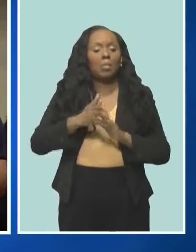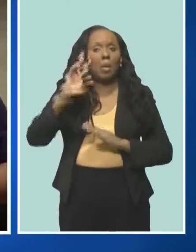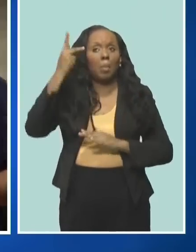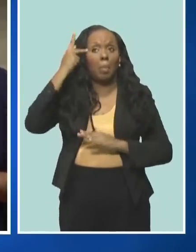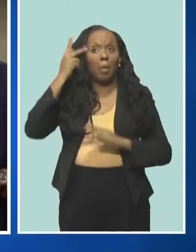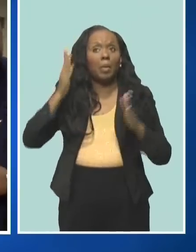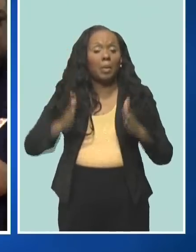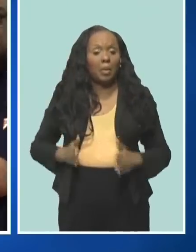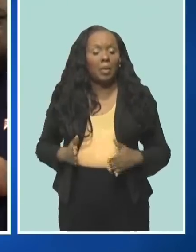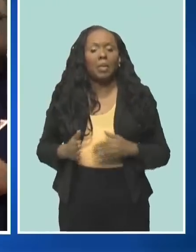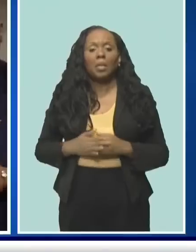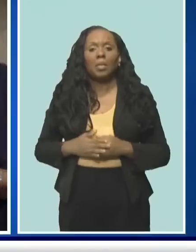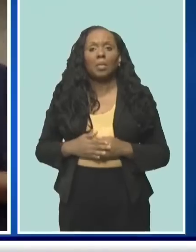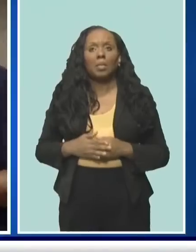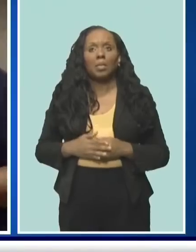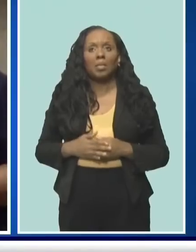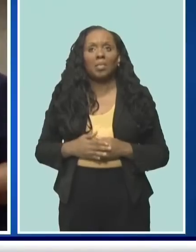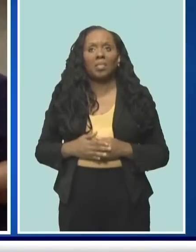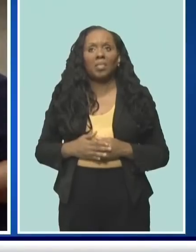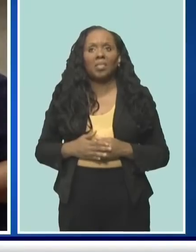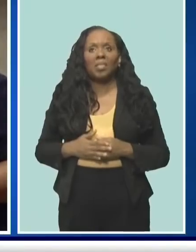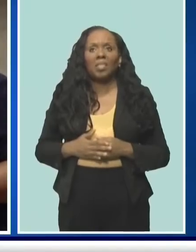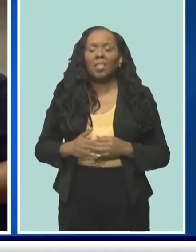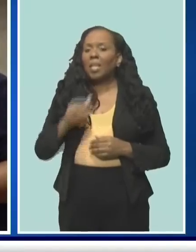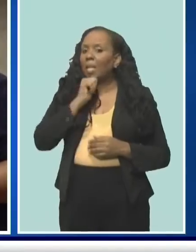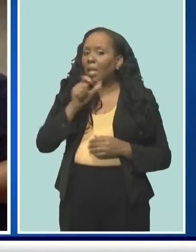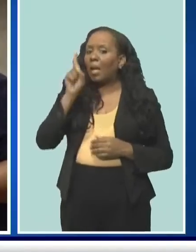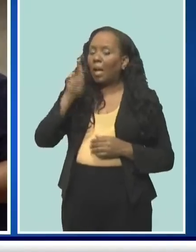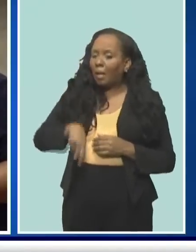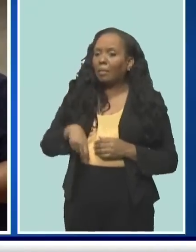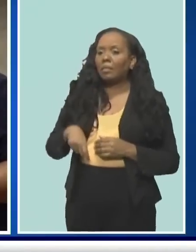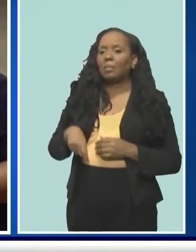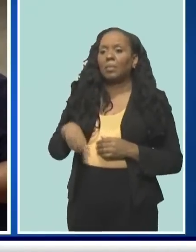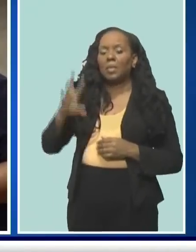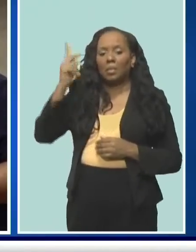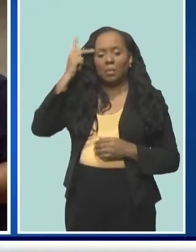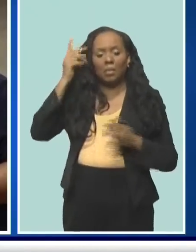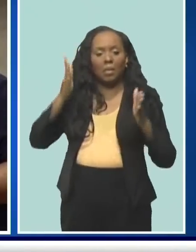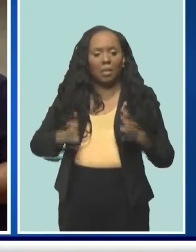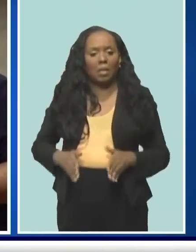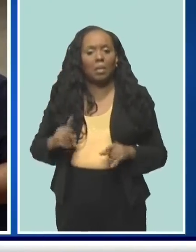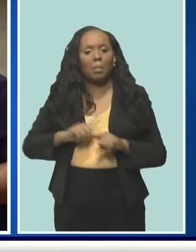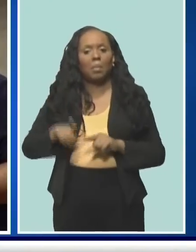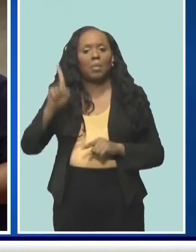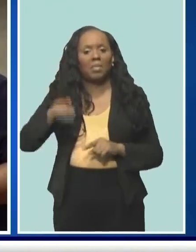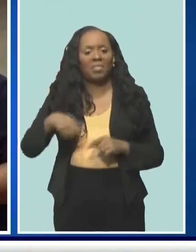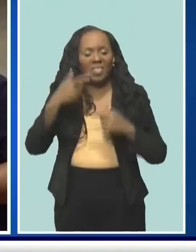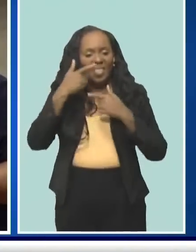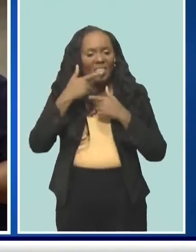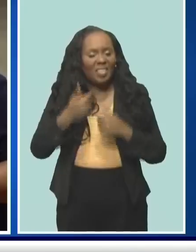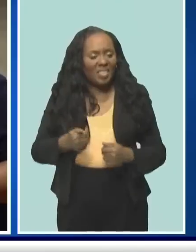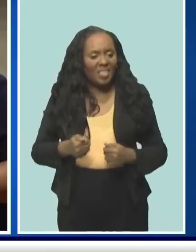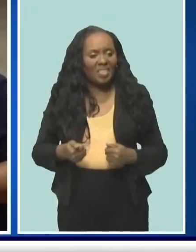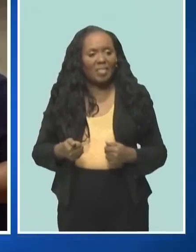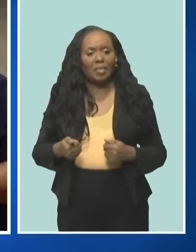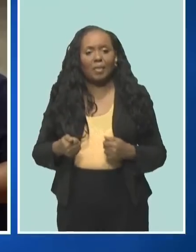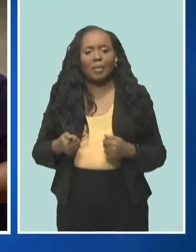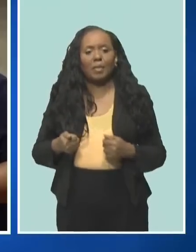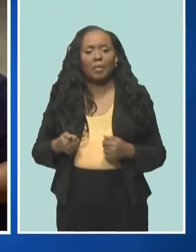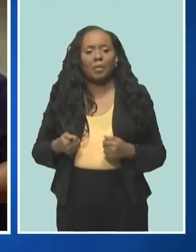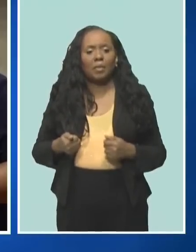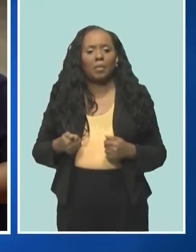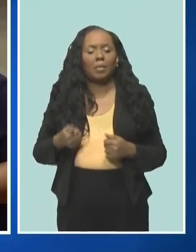you don't have to become a parliamentarian, but you should always be interested in what happens